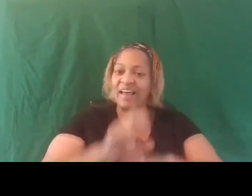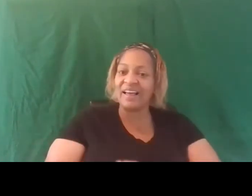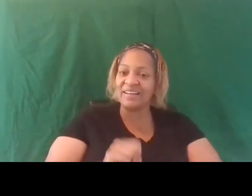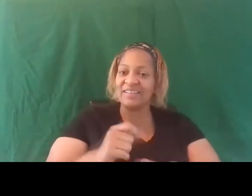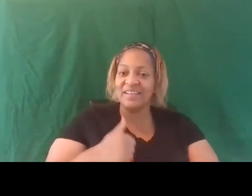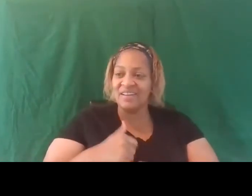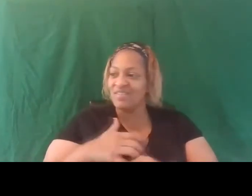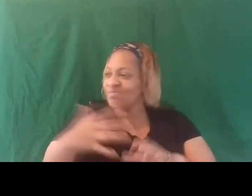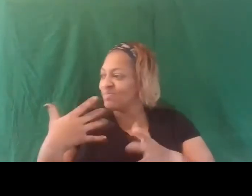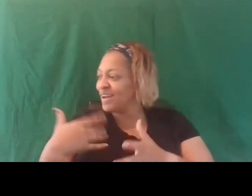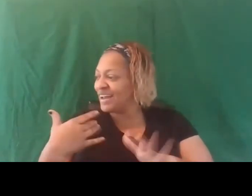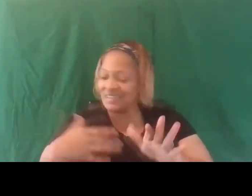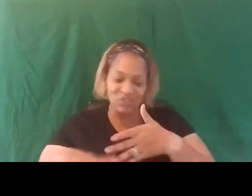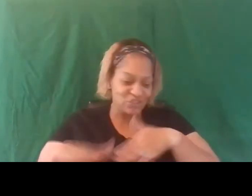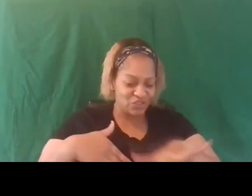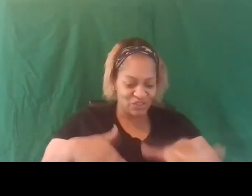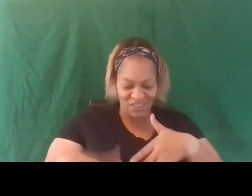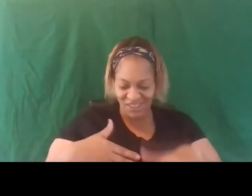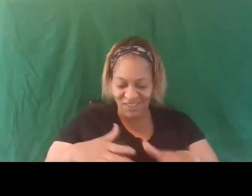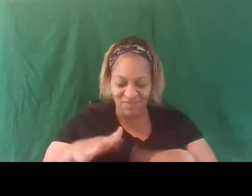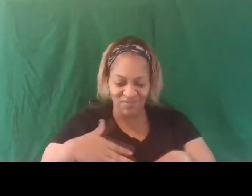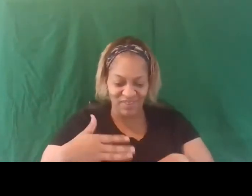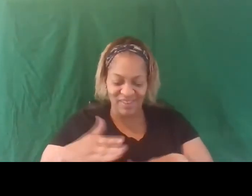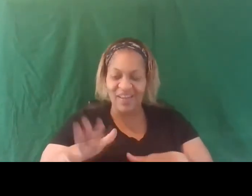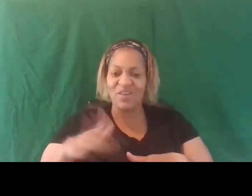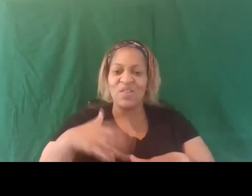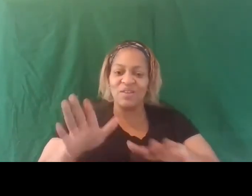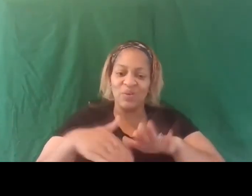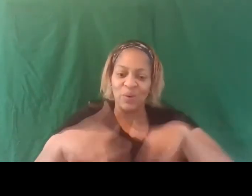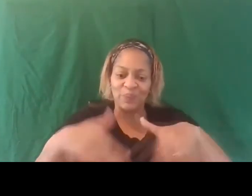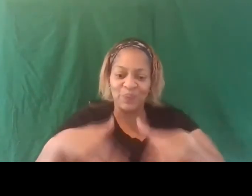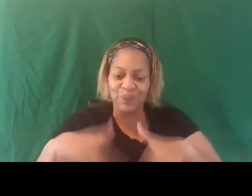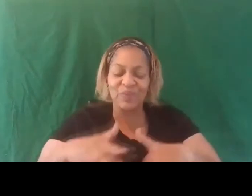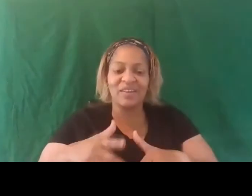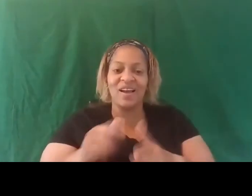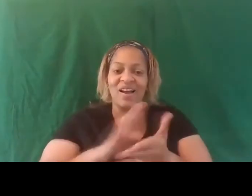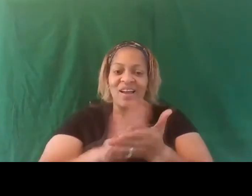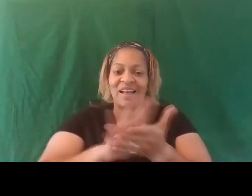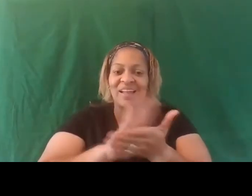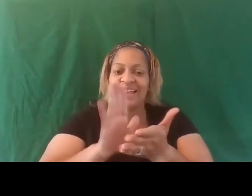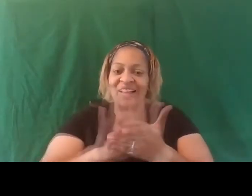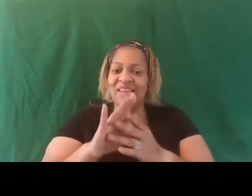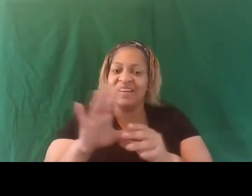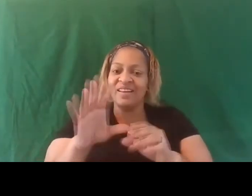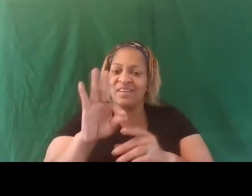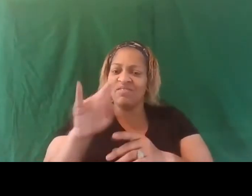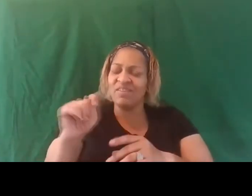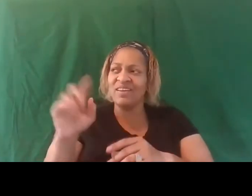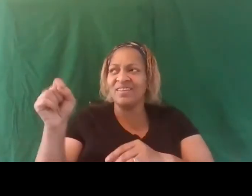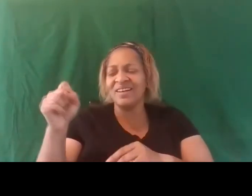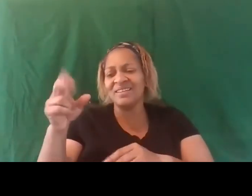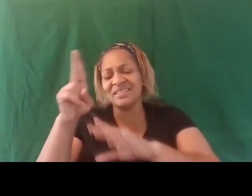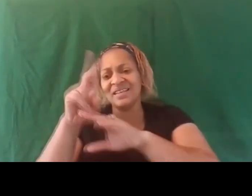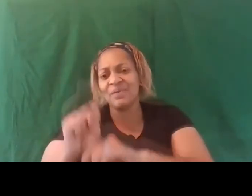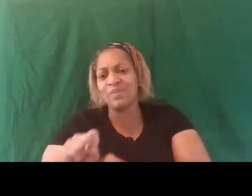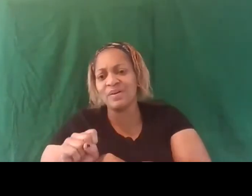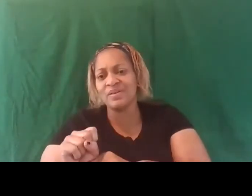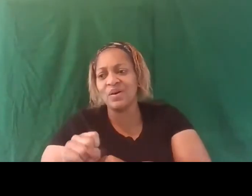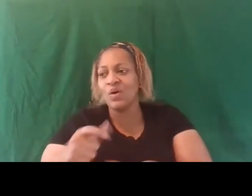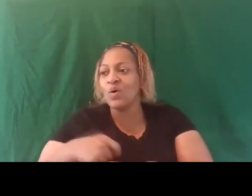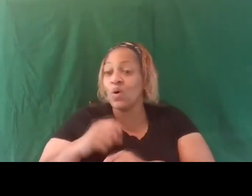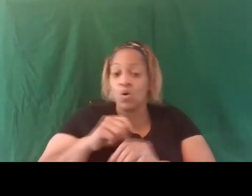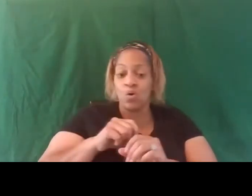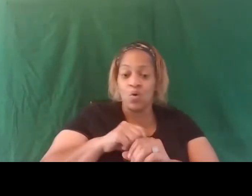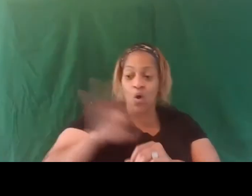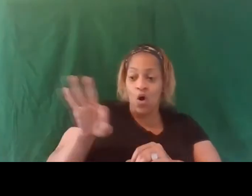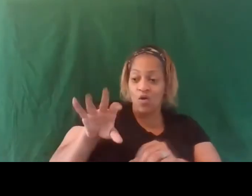swish my feet four times on the doormat. One, two, three, four. Okay, it's a habit. Taking my shoes off before I come